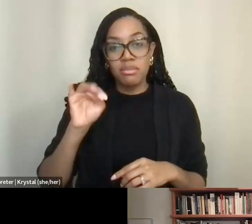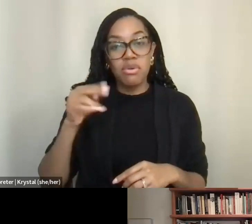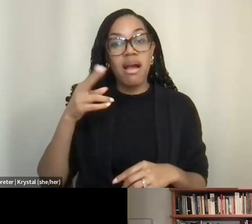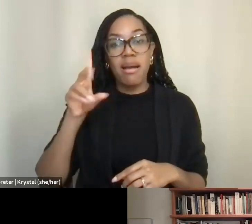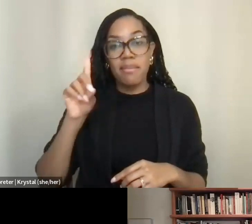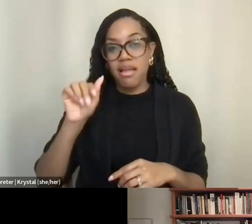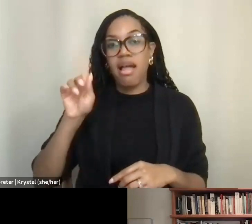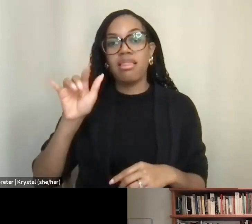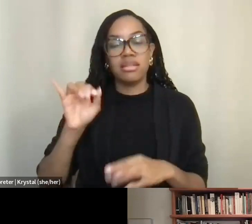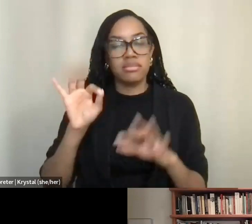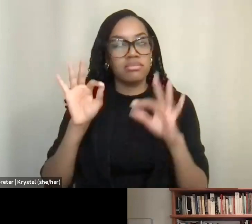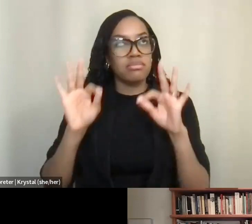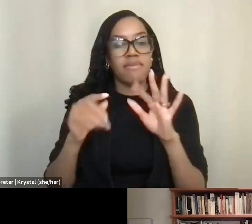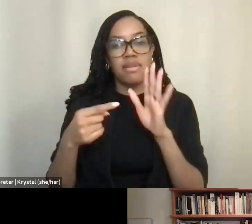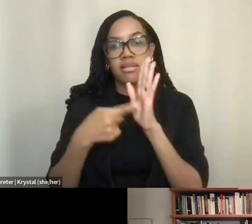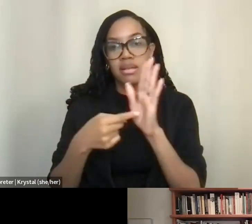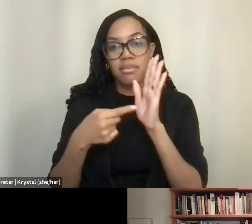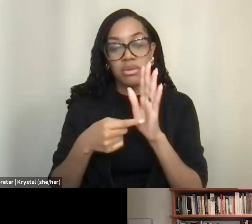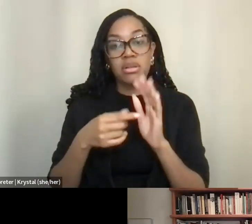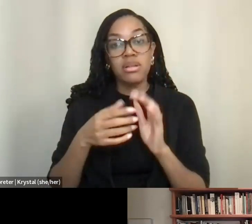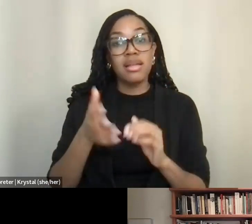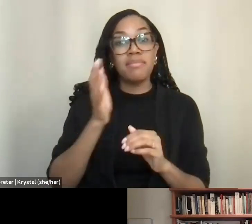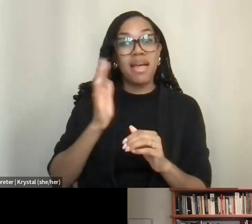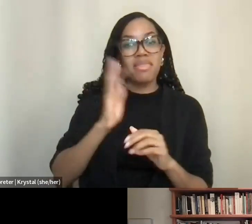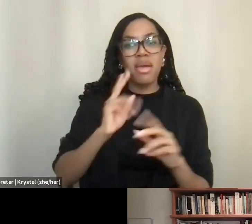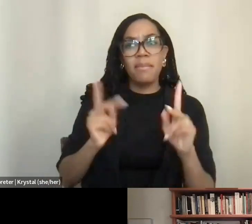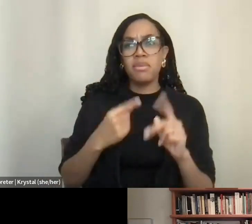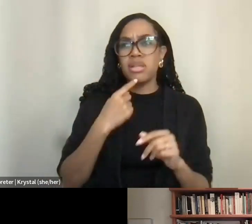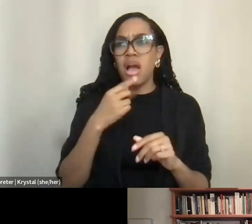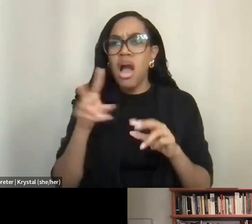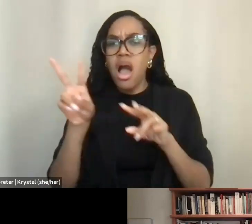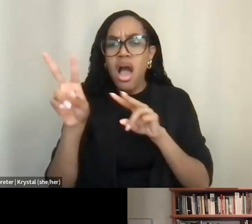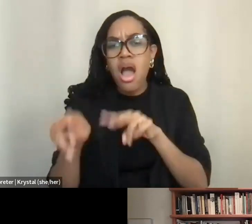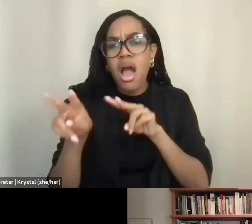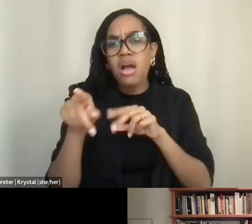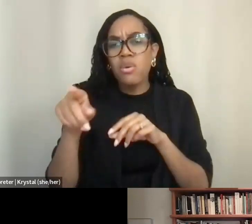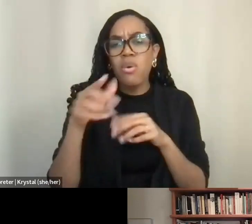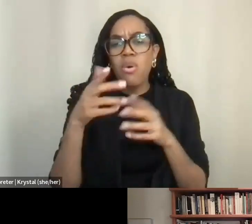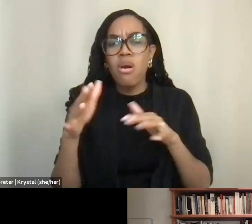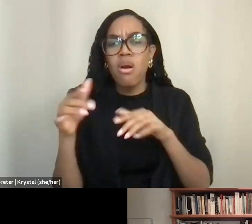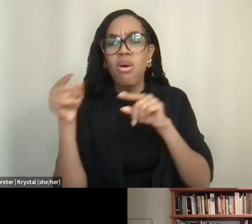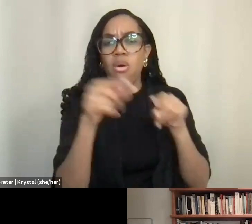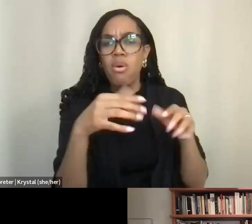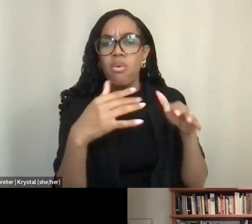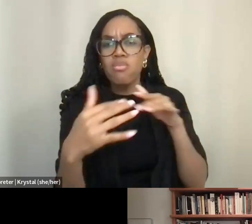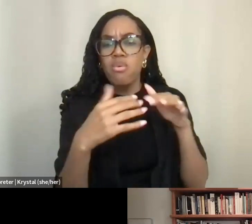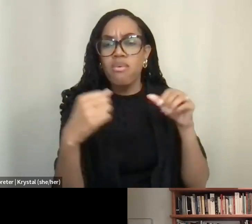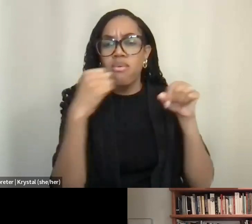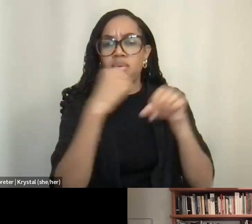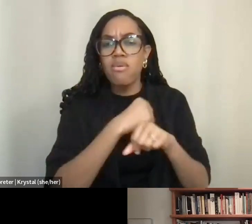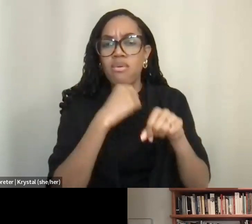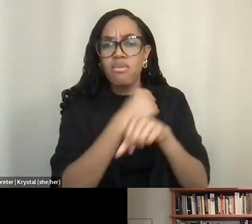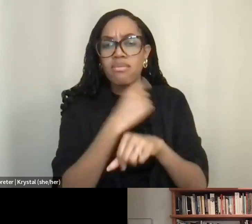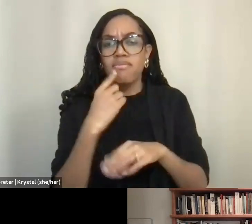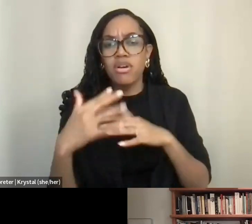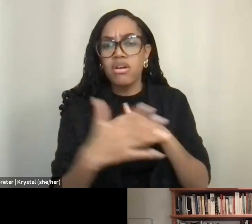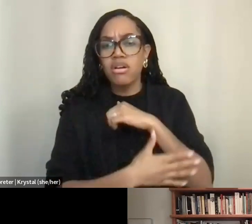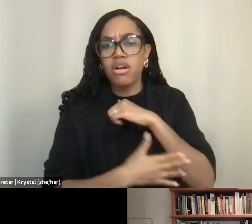vilified at the time. And then with the wisdom of hindsight, we see how heroic their actions were.